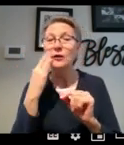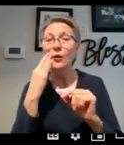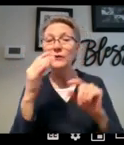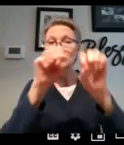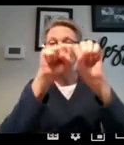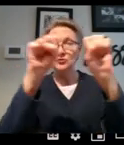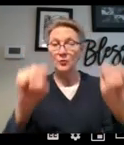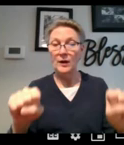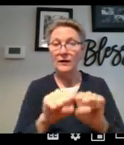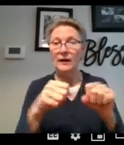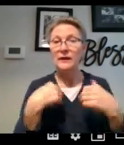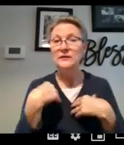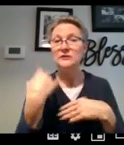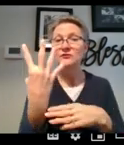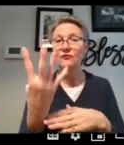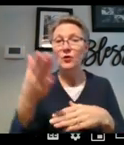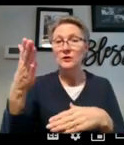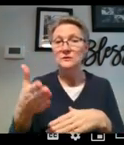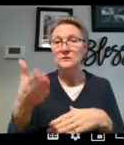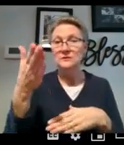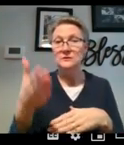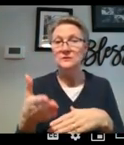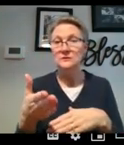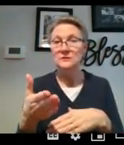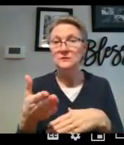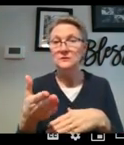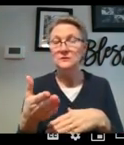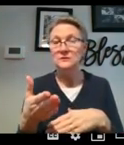has 4 sides.